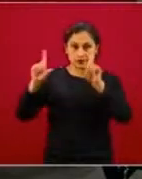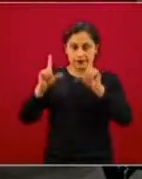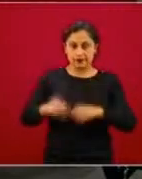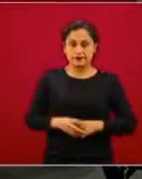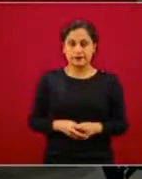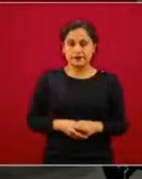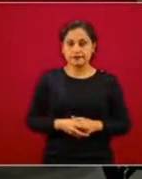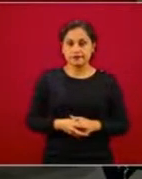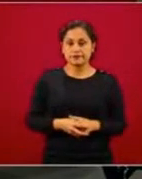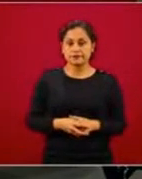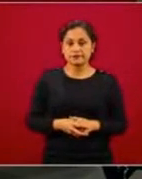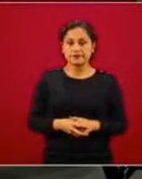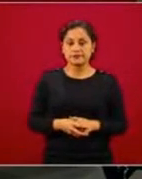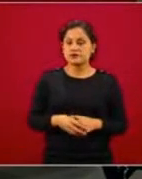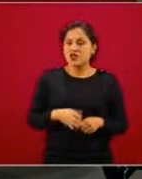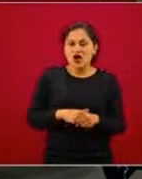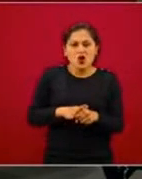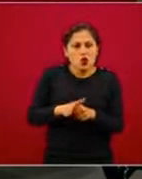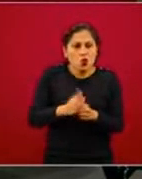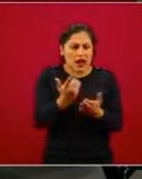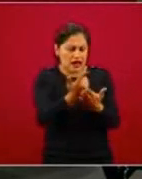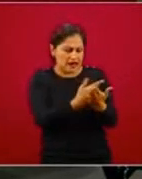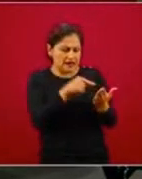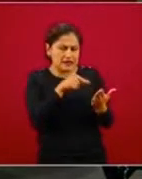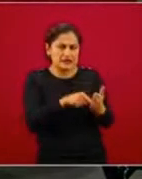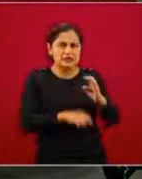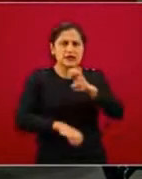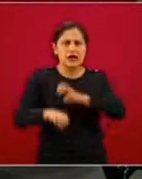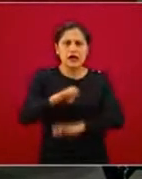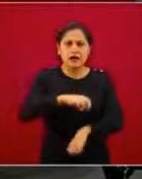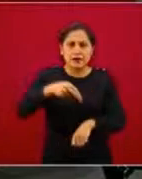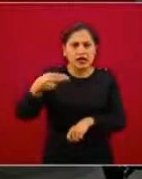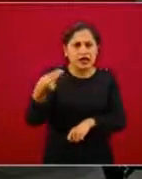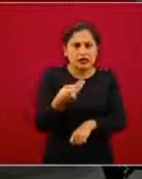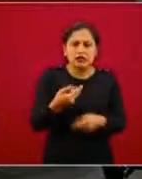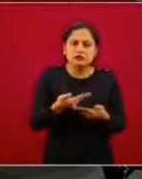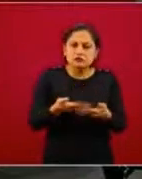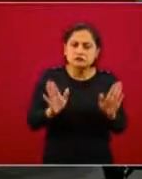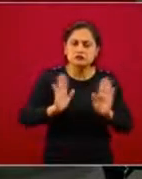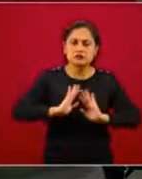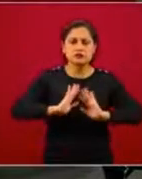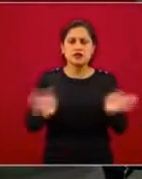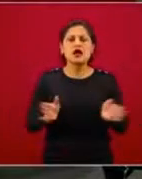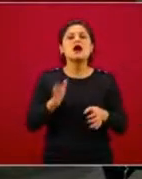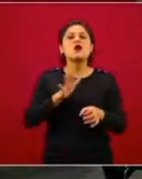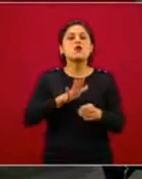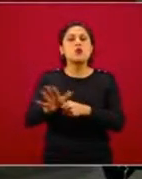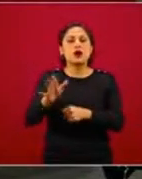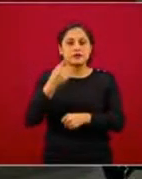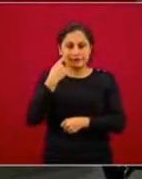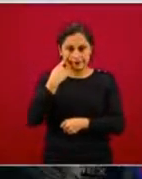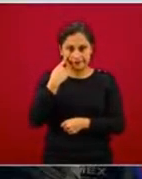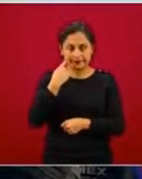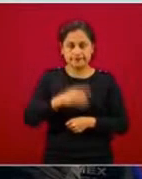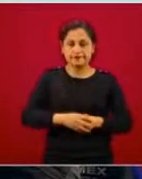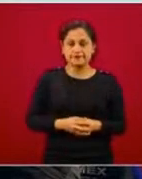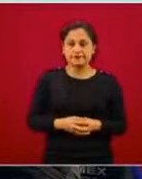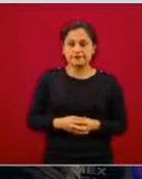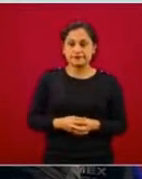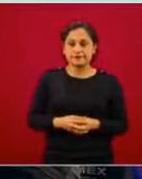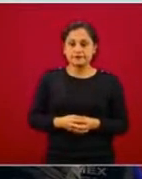to the next slide? What are the essential businesses? Let's all identify them and be very clear about